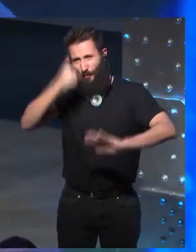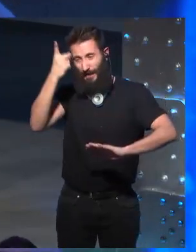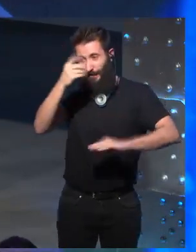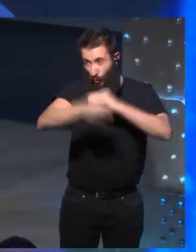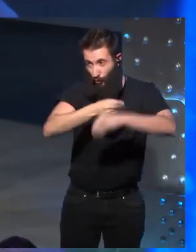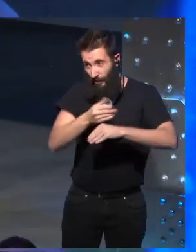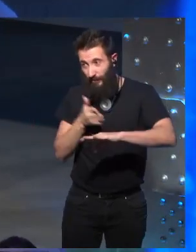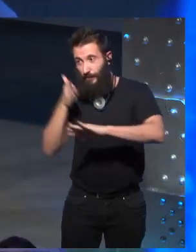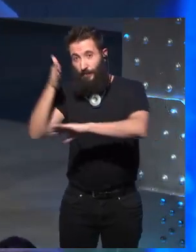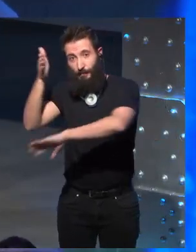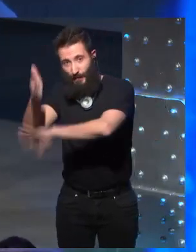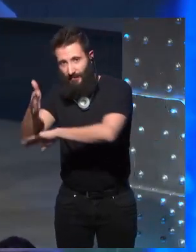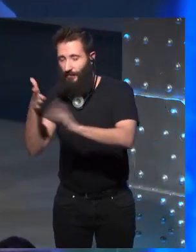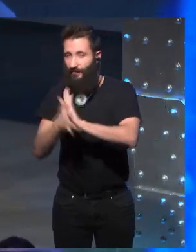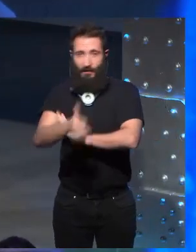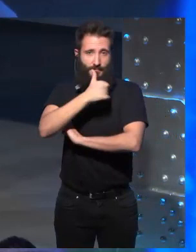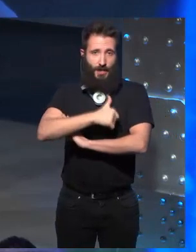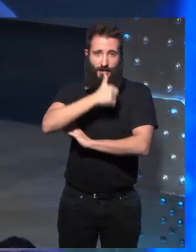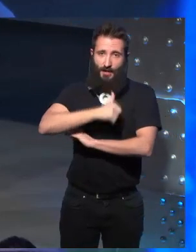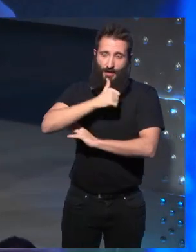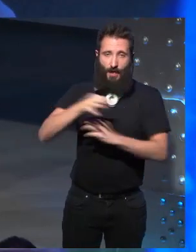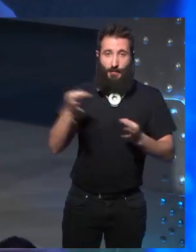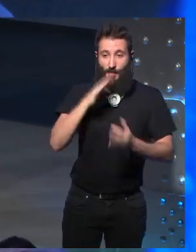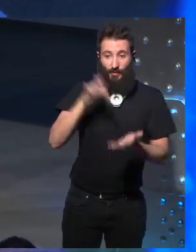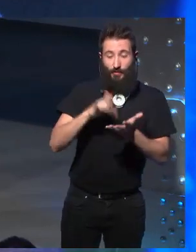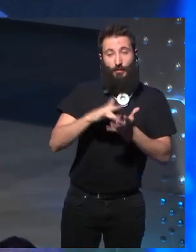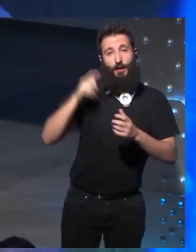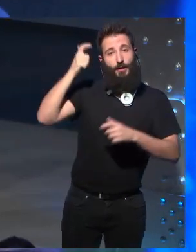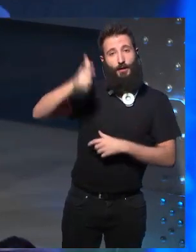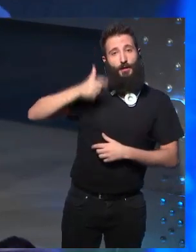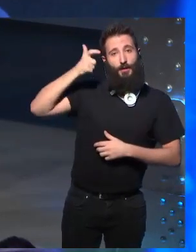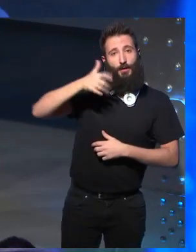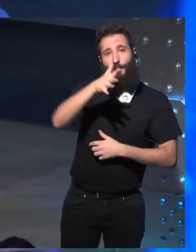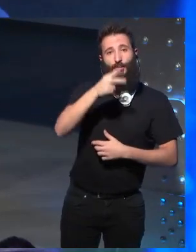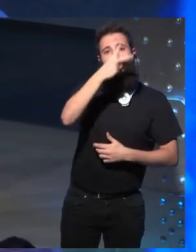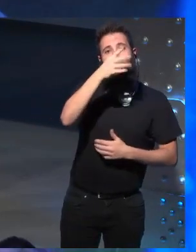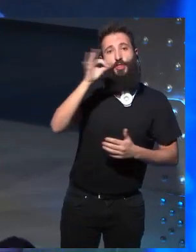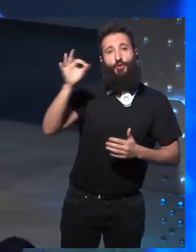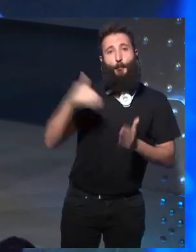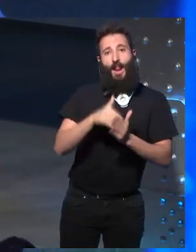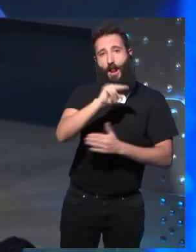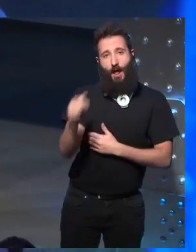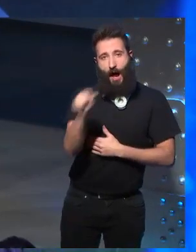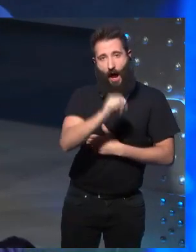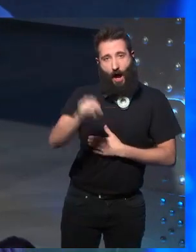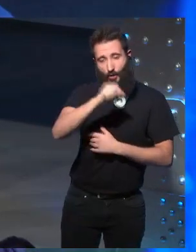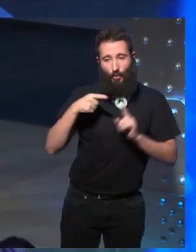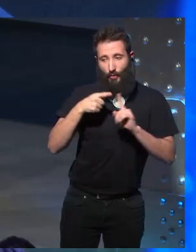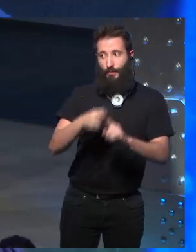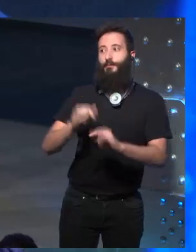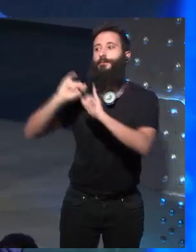be a bit patient to get there, because it would take you around 200,000 years to travel to that planet.